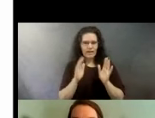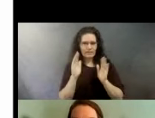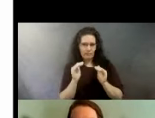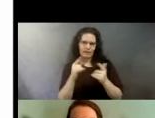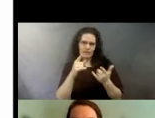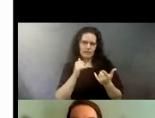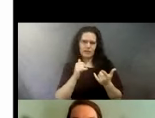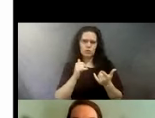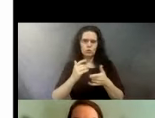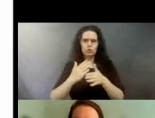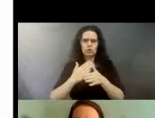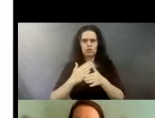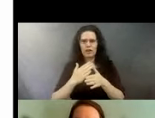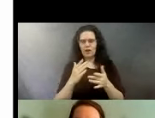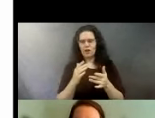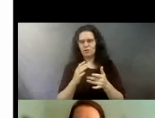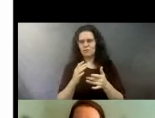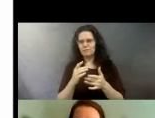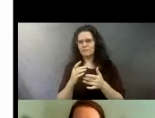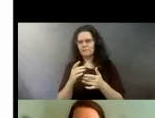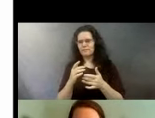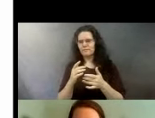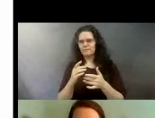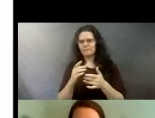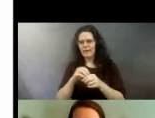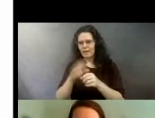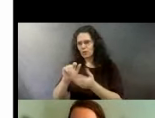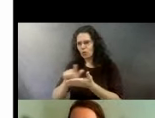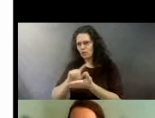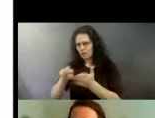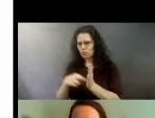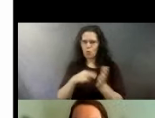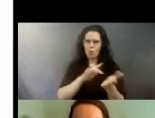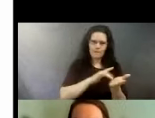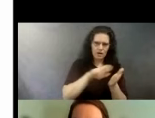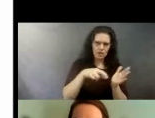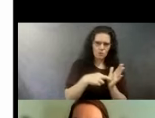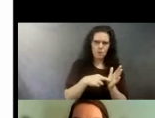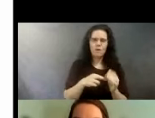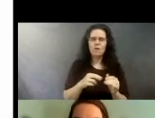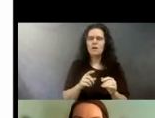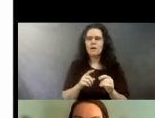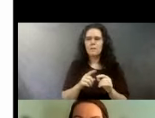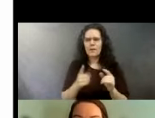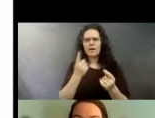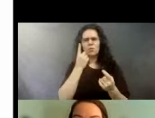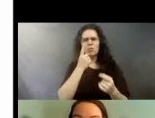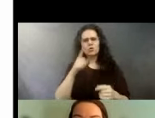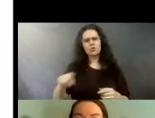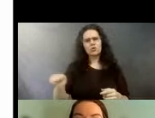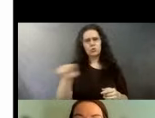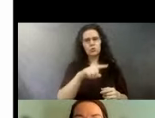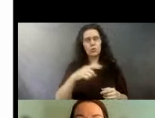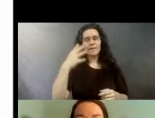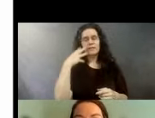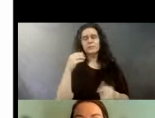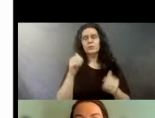and roles. But I'm wondering if you all have experience sort of with